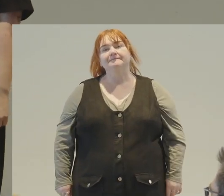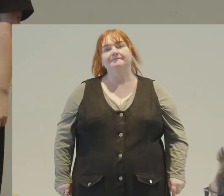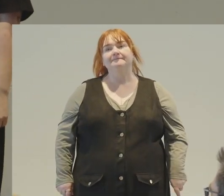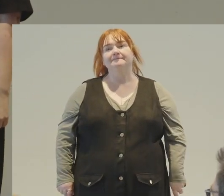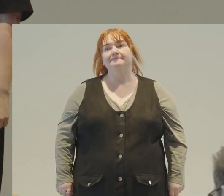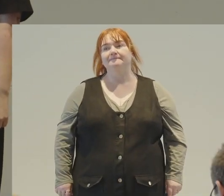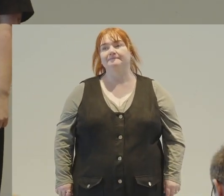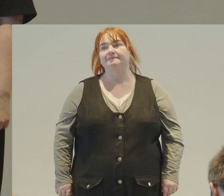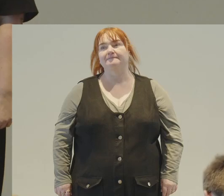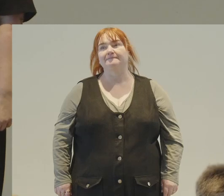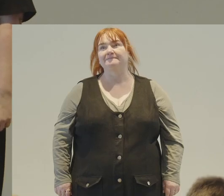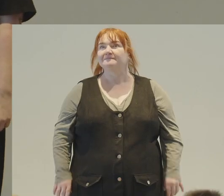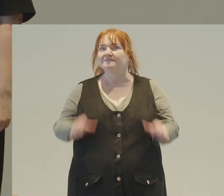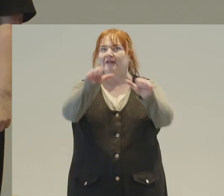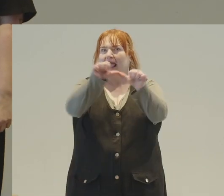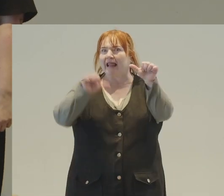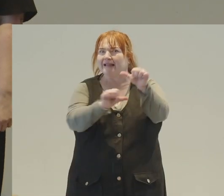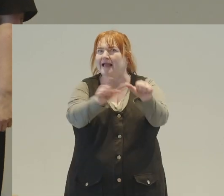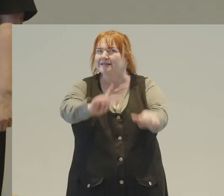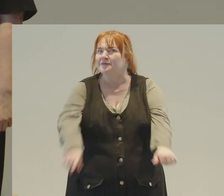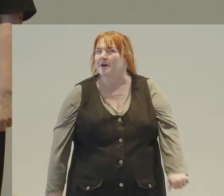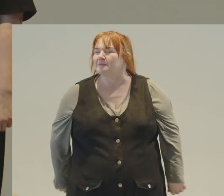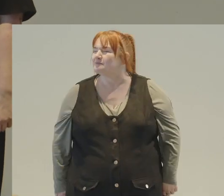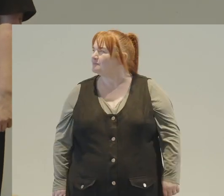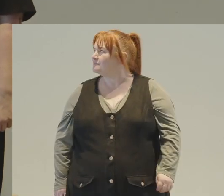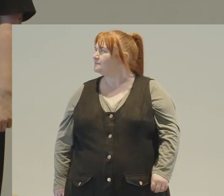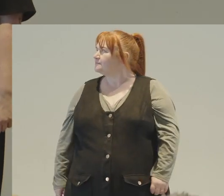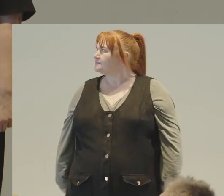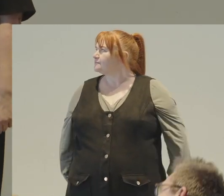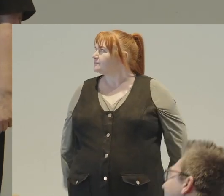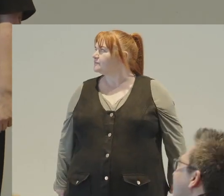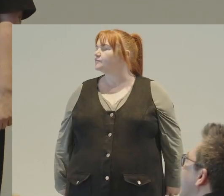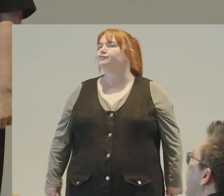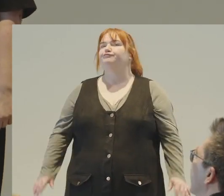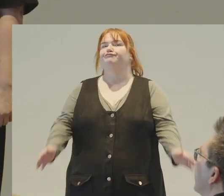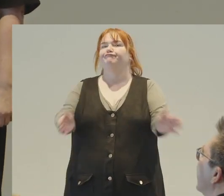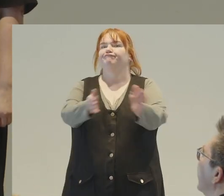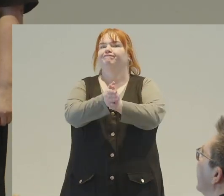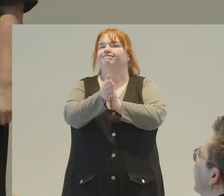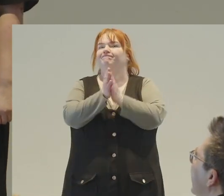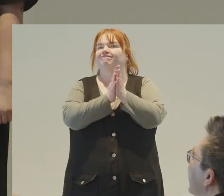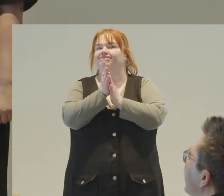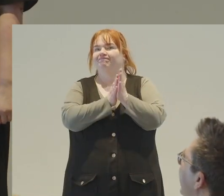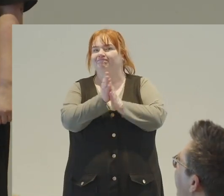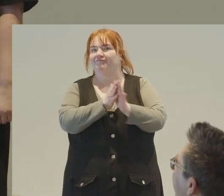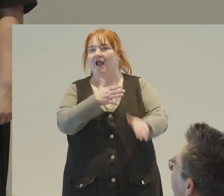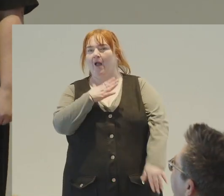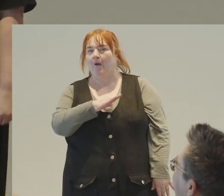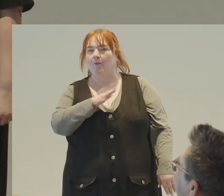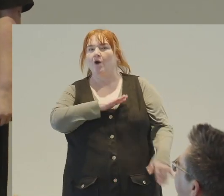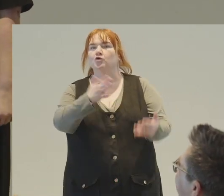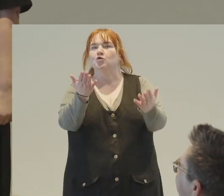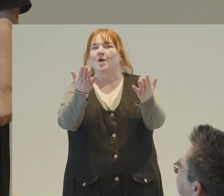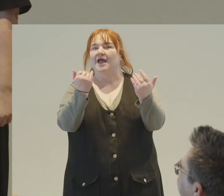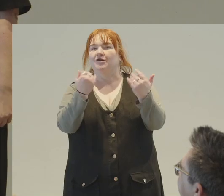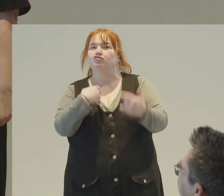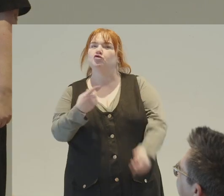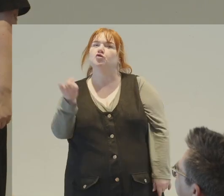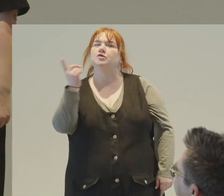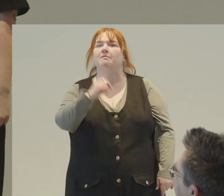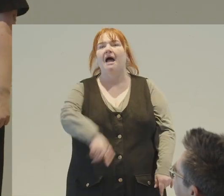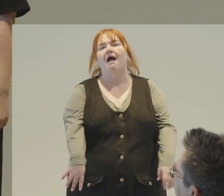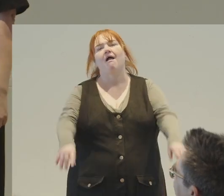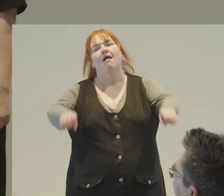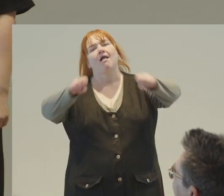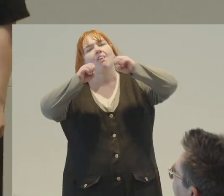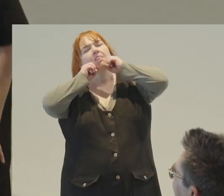What's next? Oh, okay. I would like to introduce back the